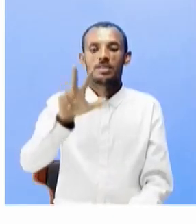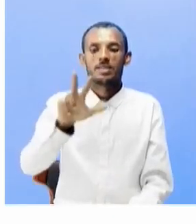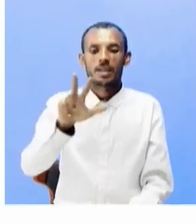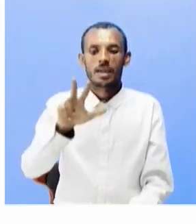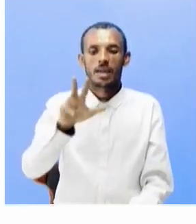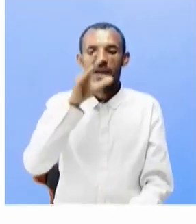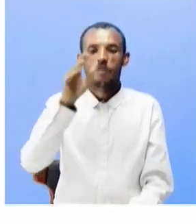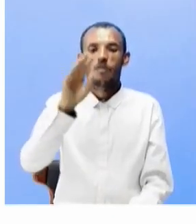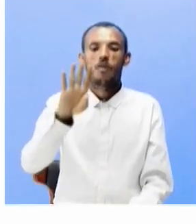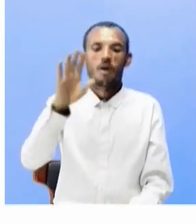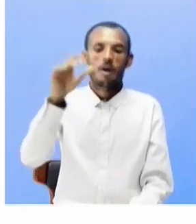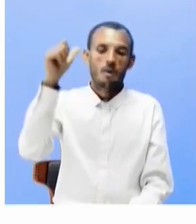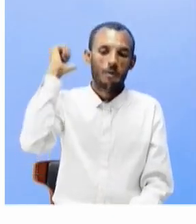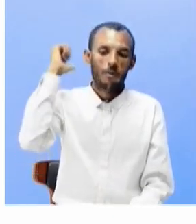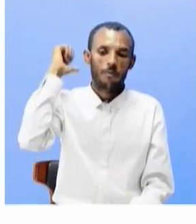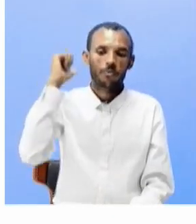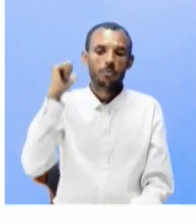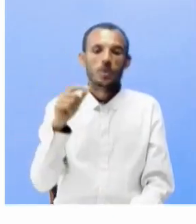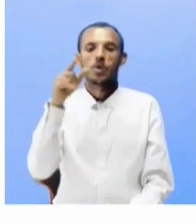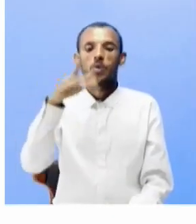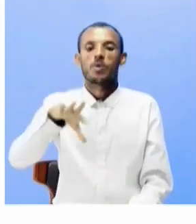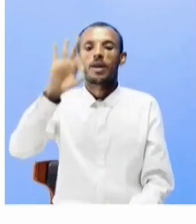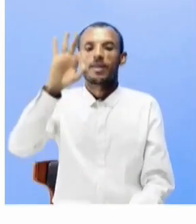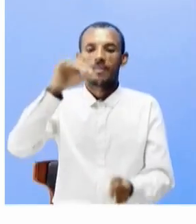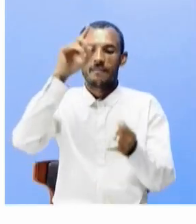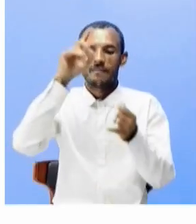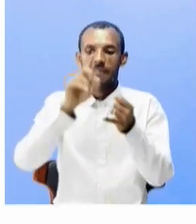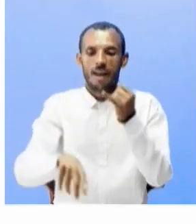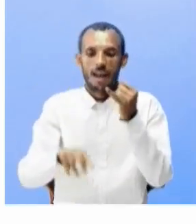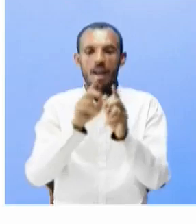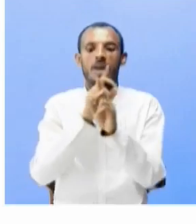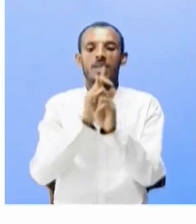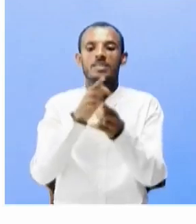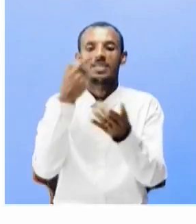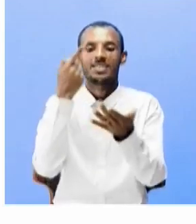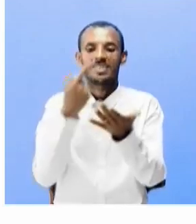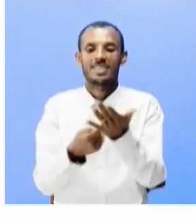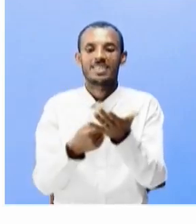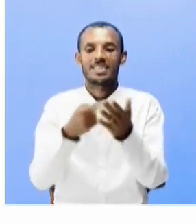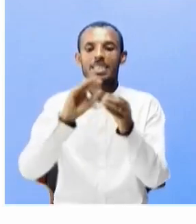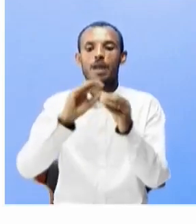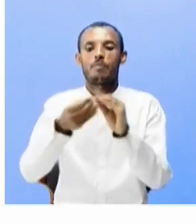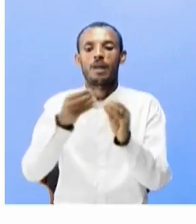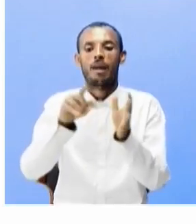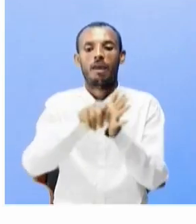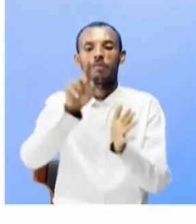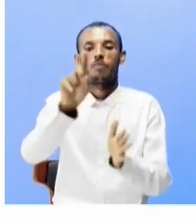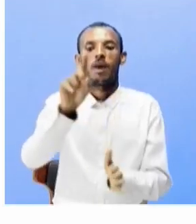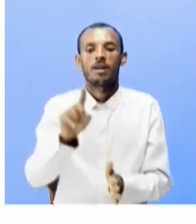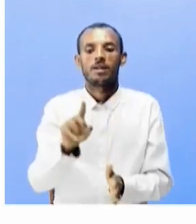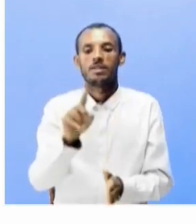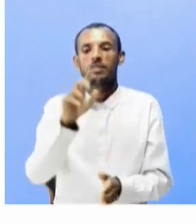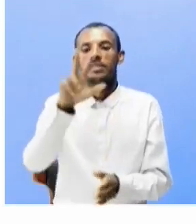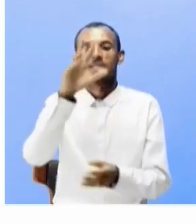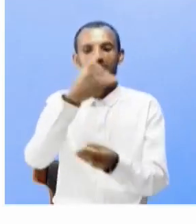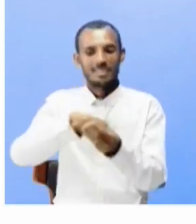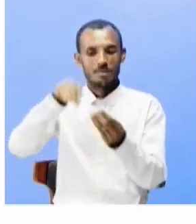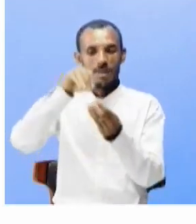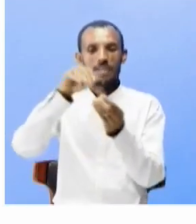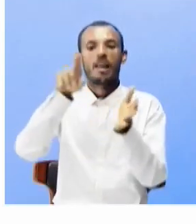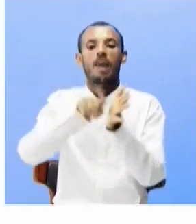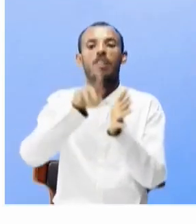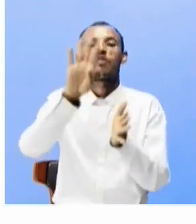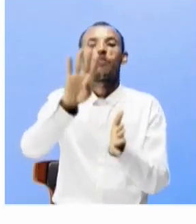and 4. So you get the final answer to be this one. Therefore, 3 plus -4 is